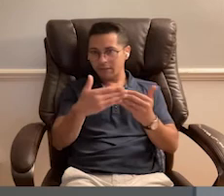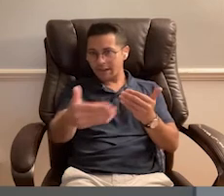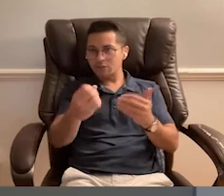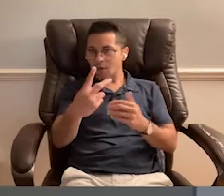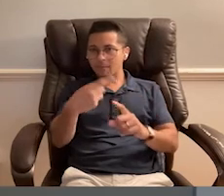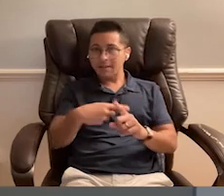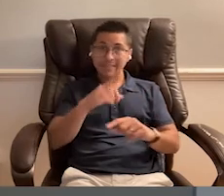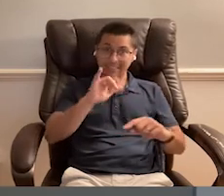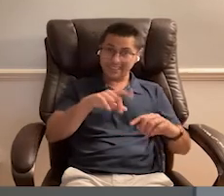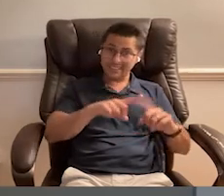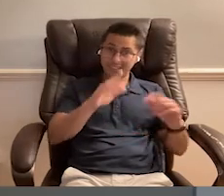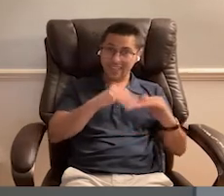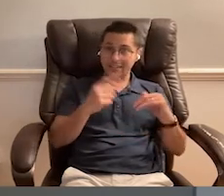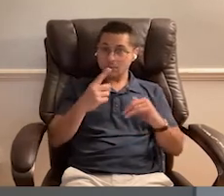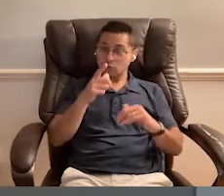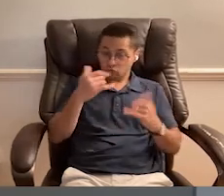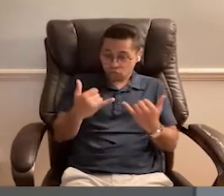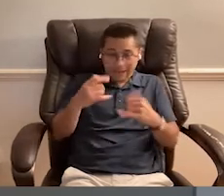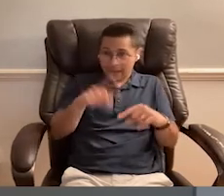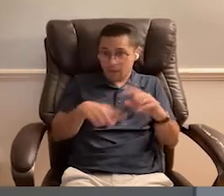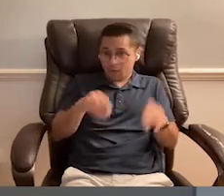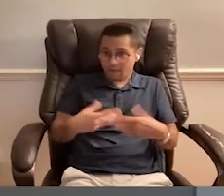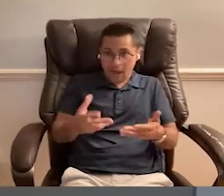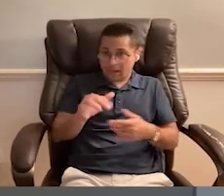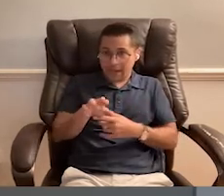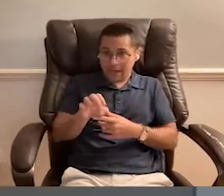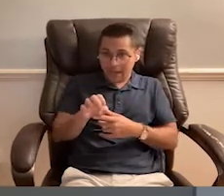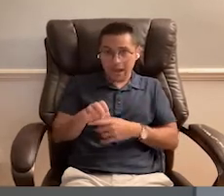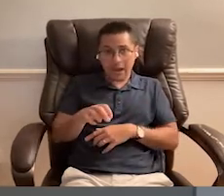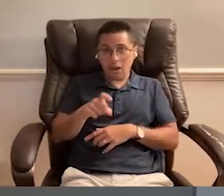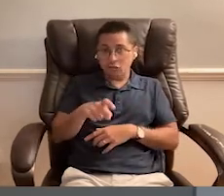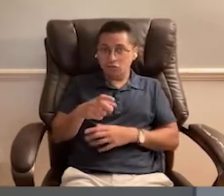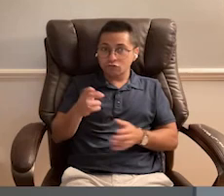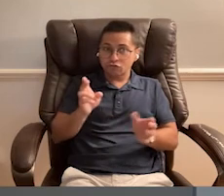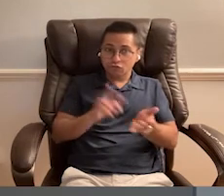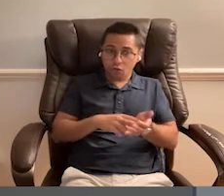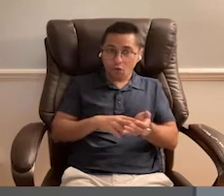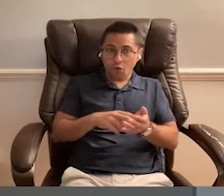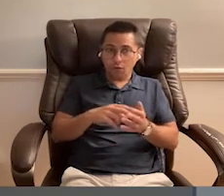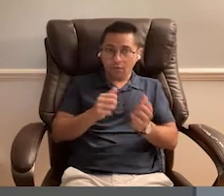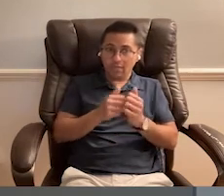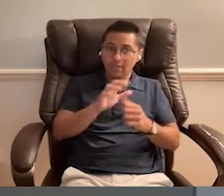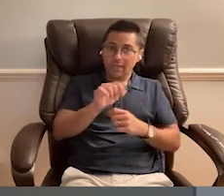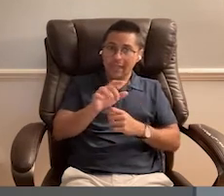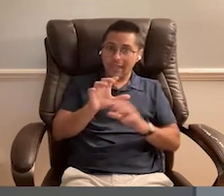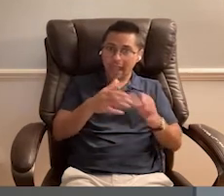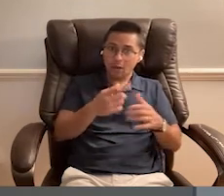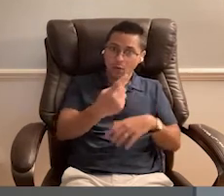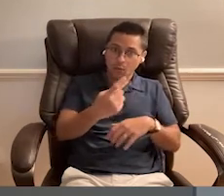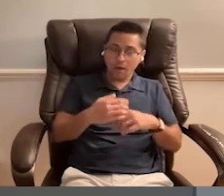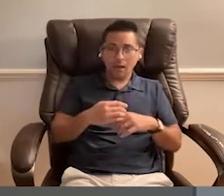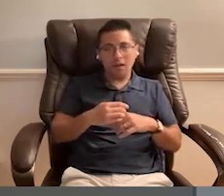to be unable to provide care within the next 12 months. That's different than somebody who's currently unable to provide care and should enroll